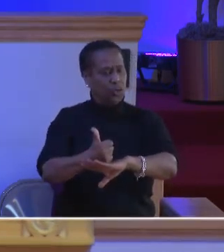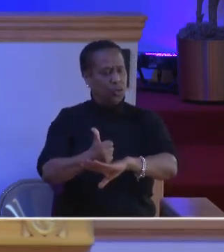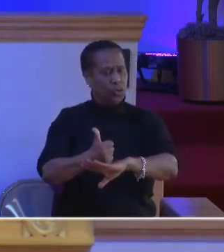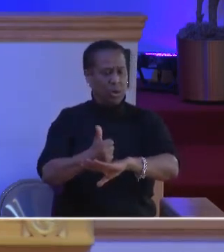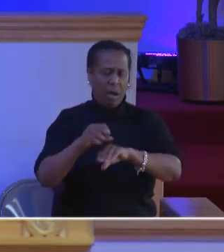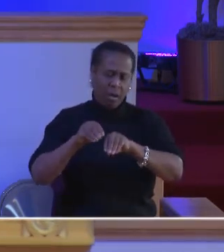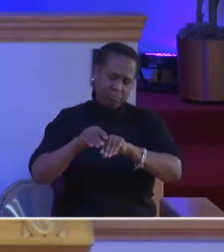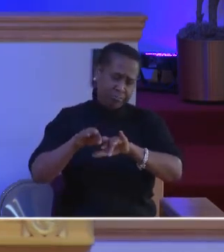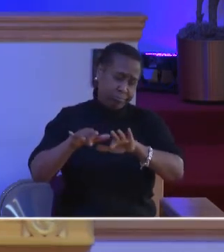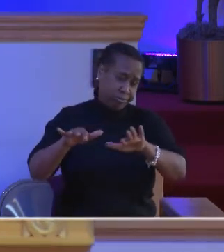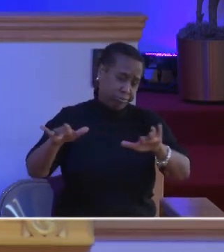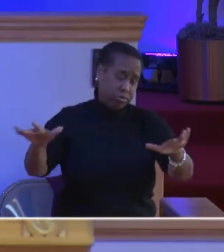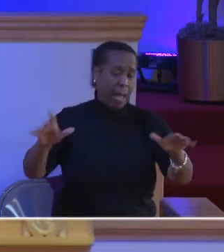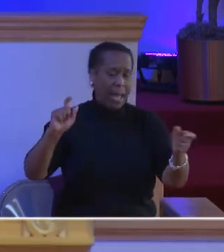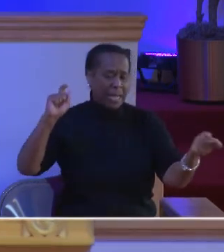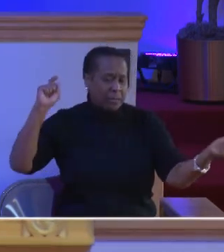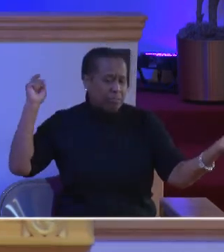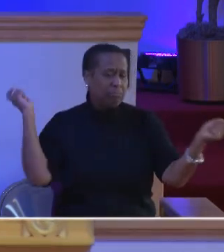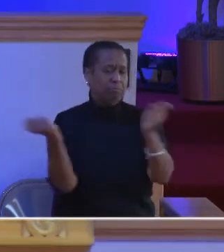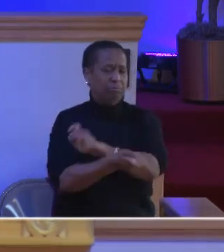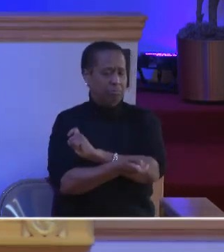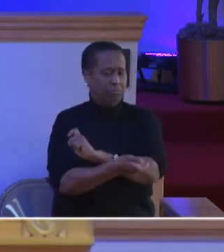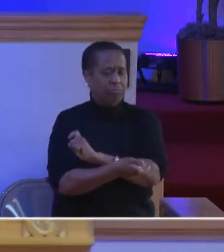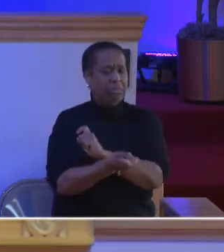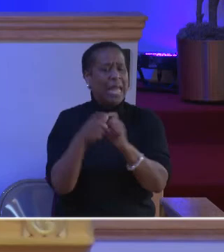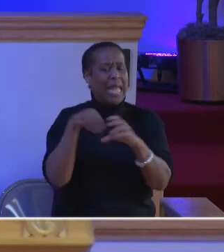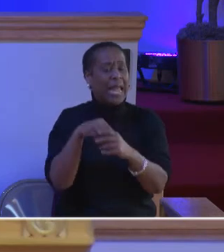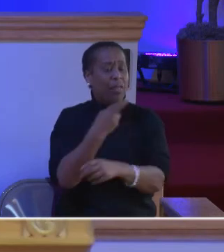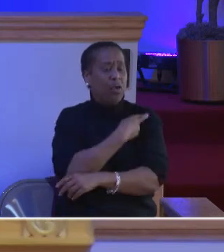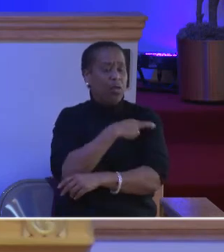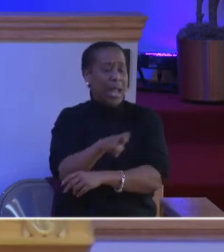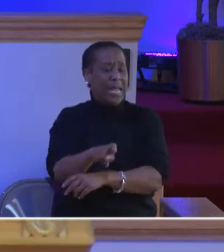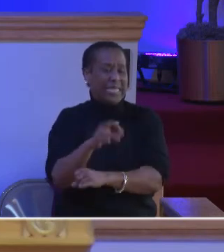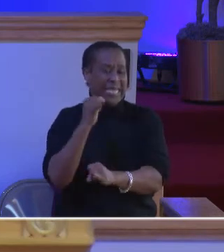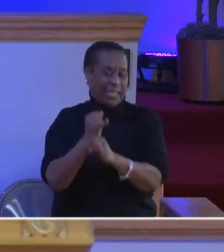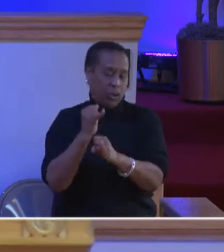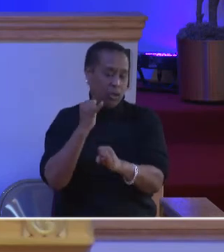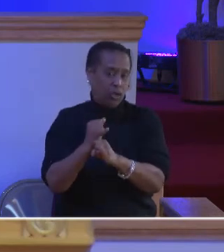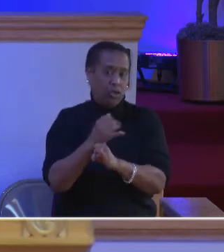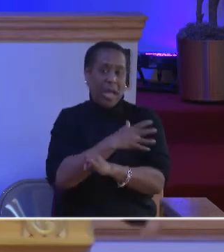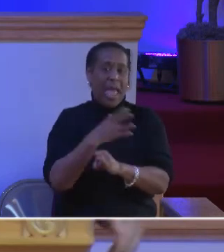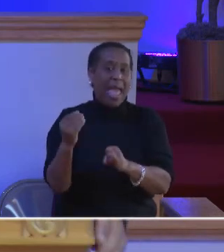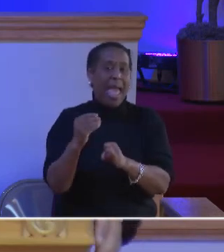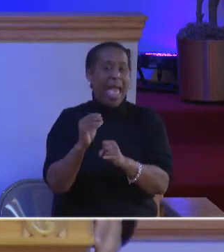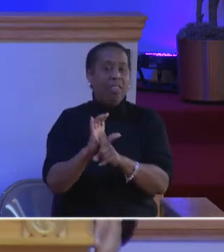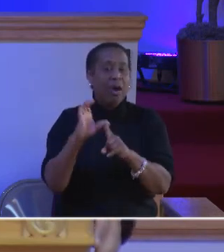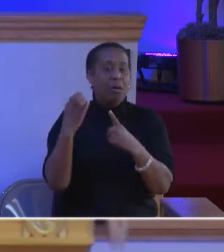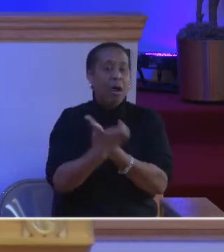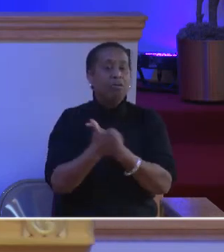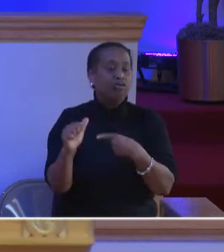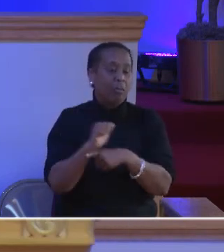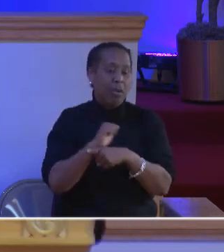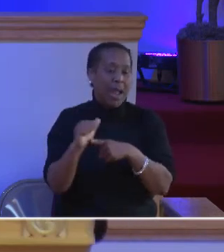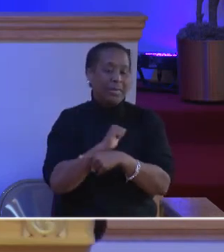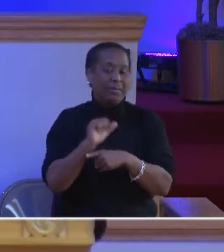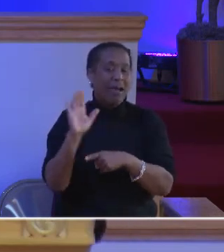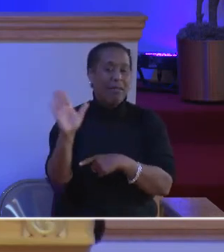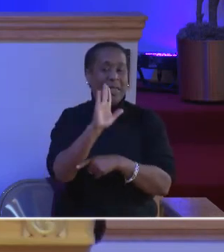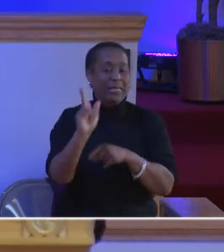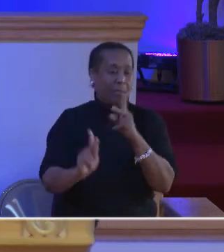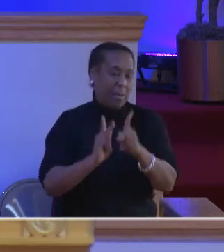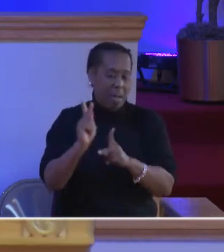mass reforms in the religious institutions and the cultural practices of his